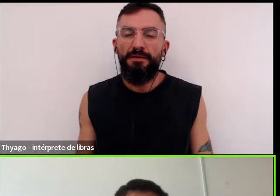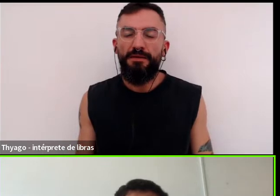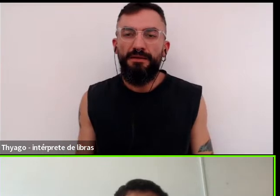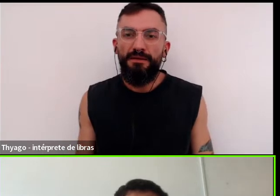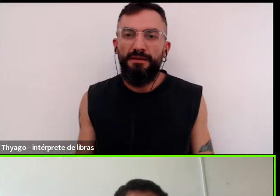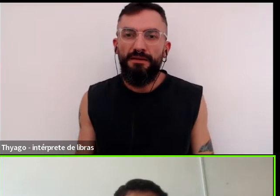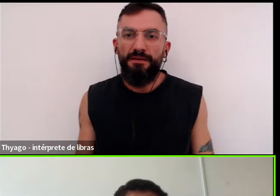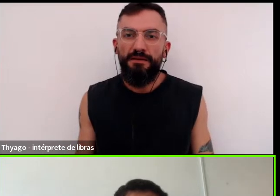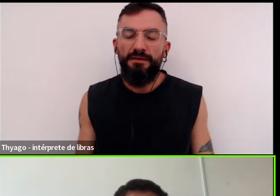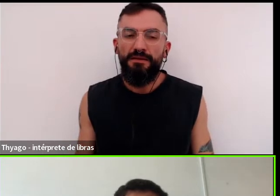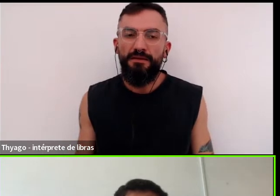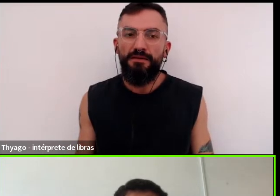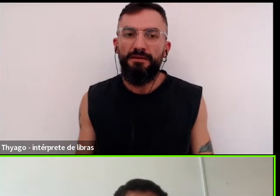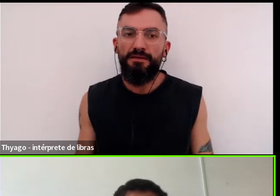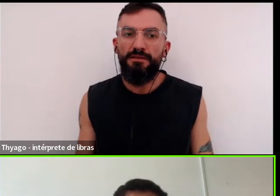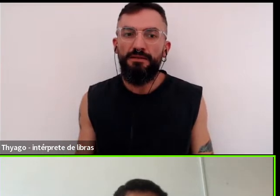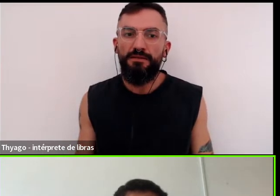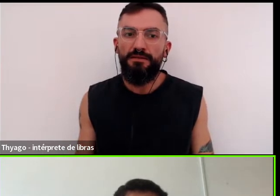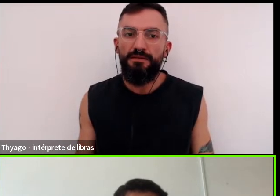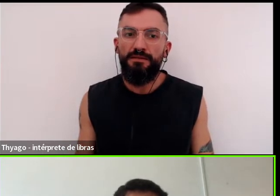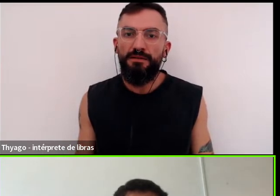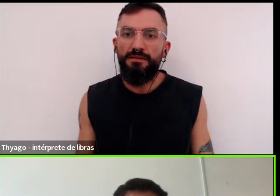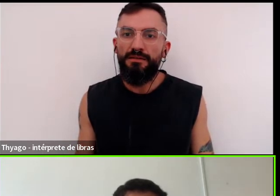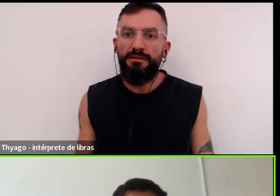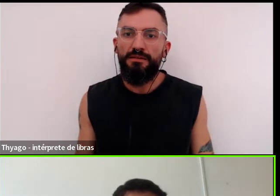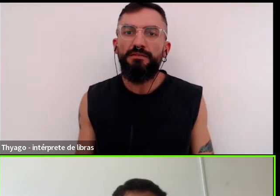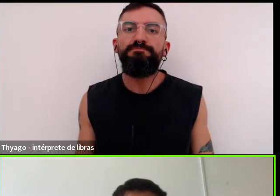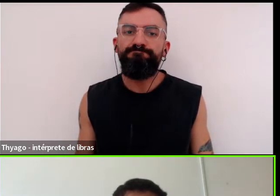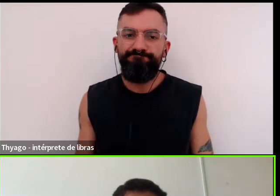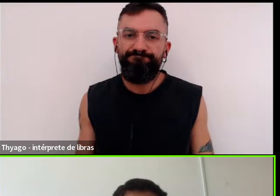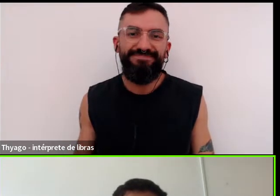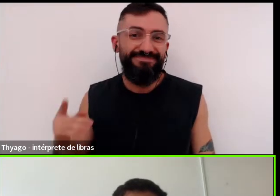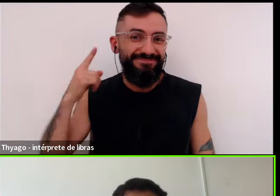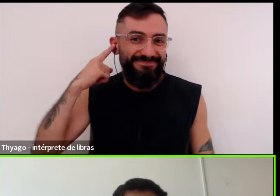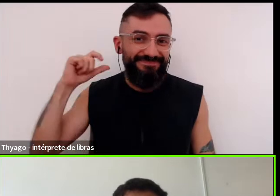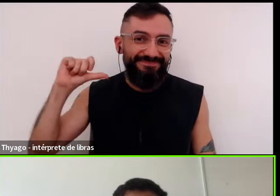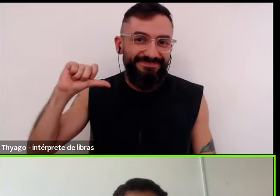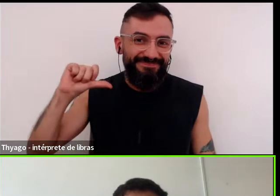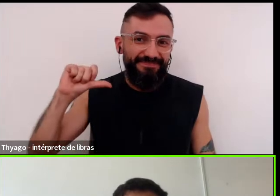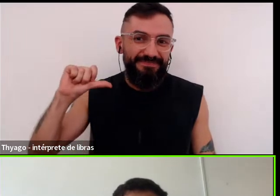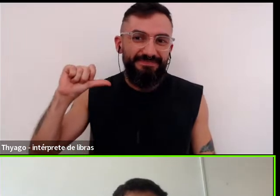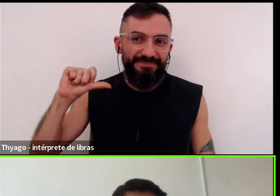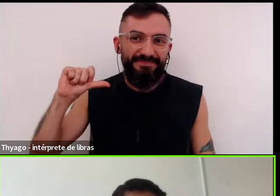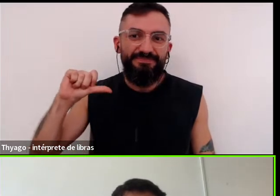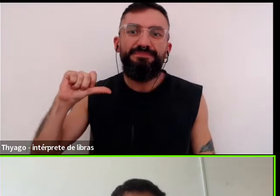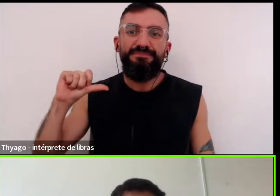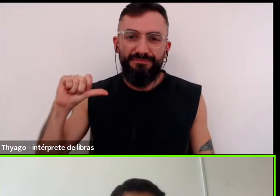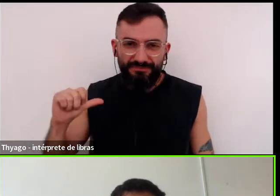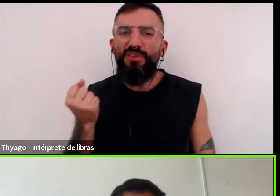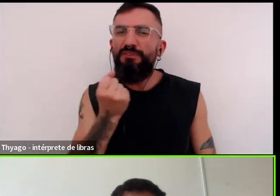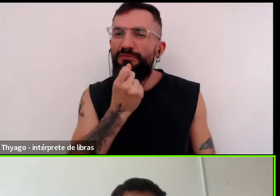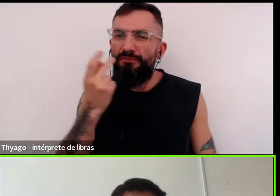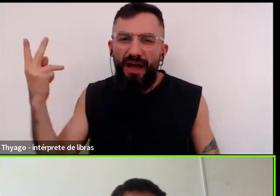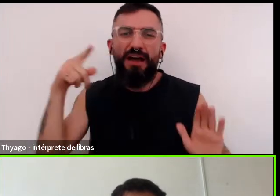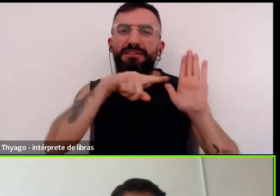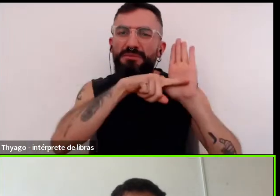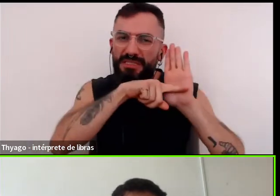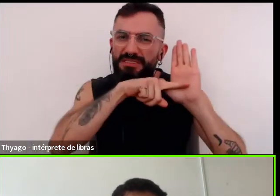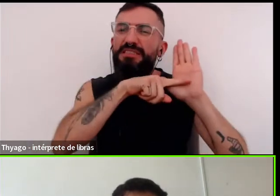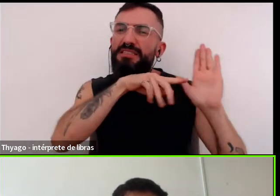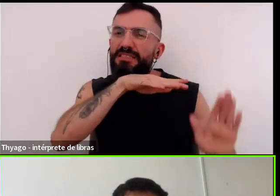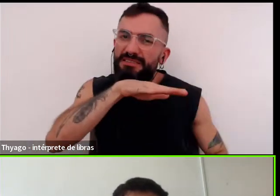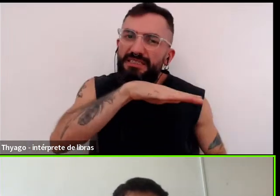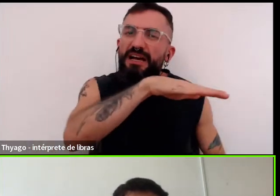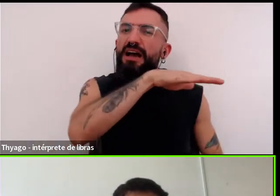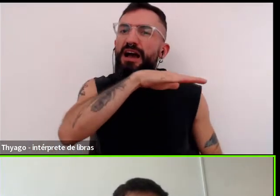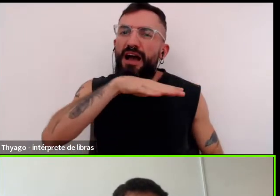the production of signs in Brazilian Sign Language. Currently, Dr. Xavier is a professor of the